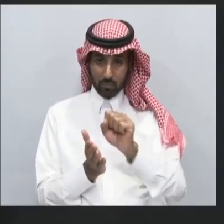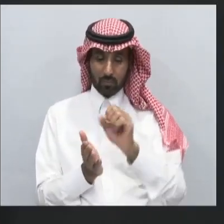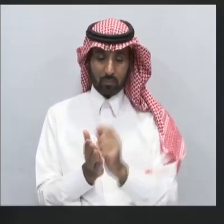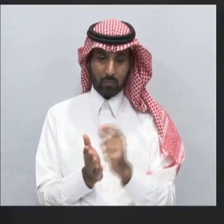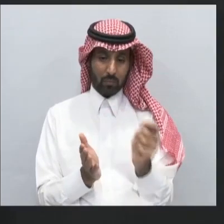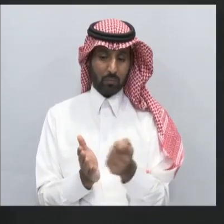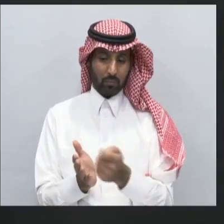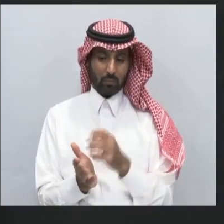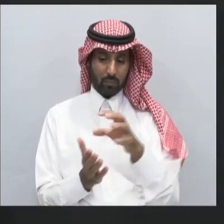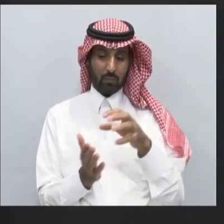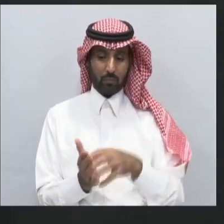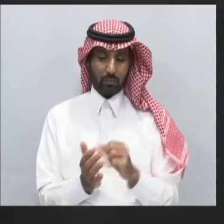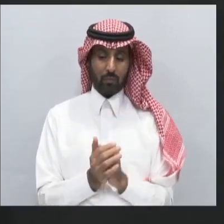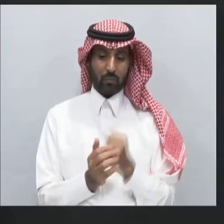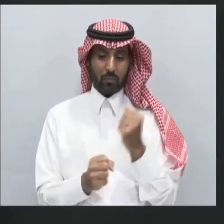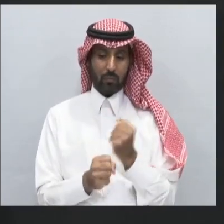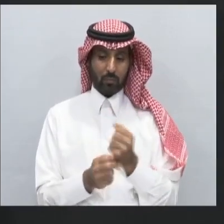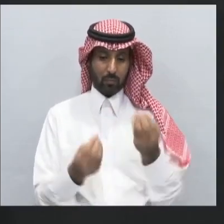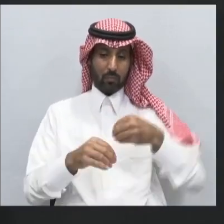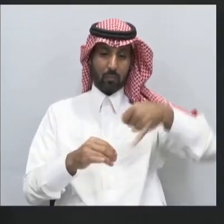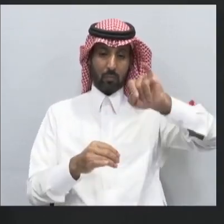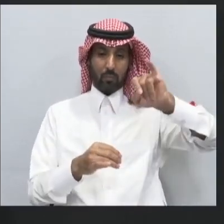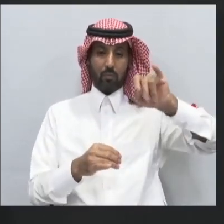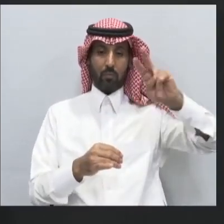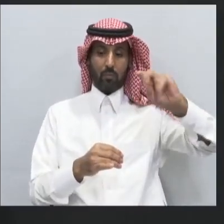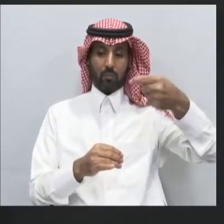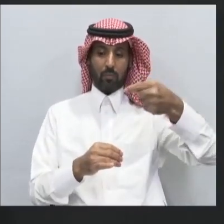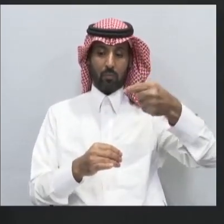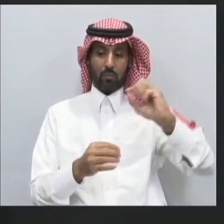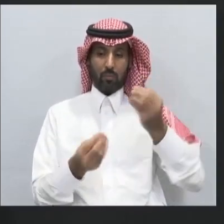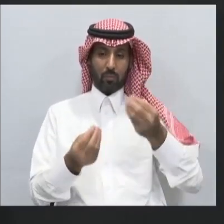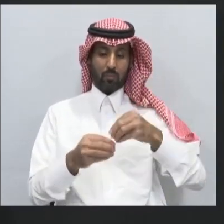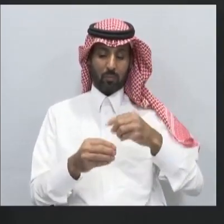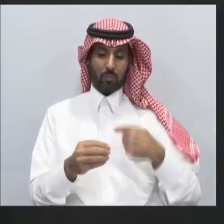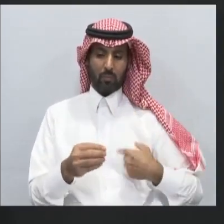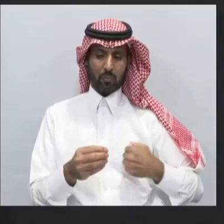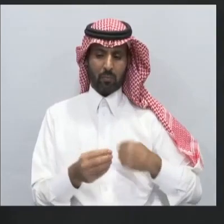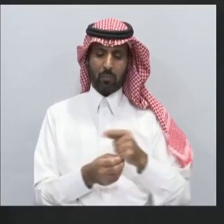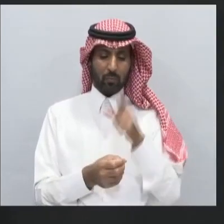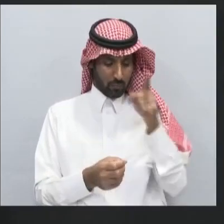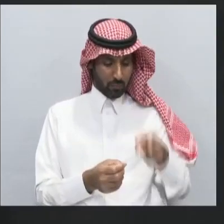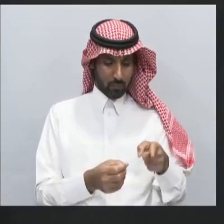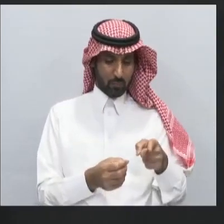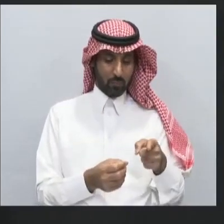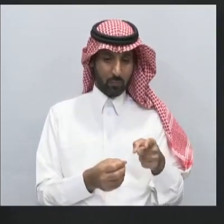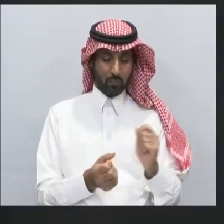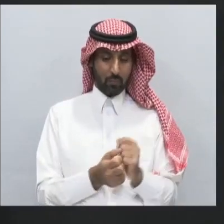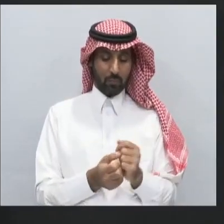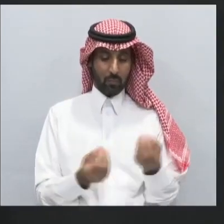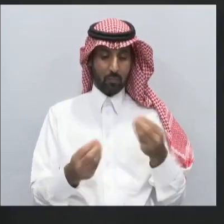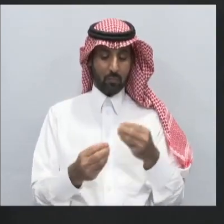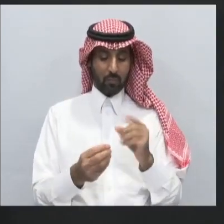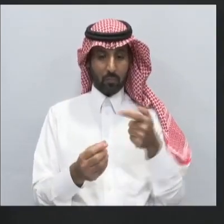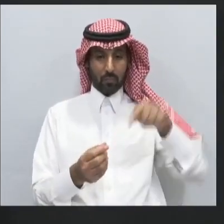form, put the verb in the middle. Either you can put a noun or a pronoun, then use the